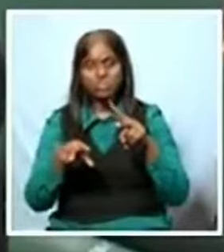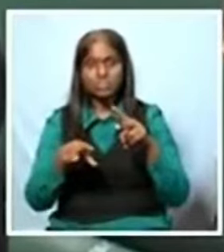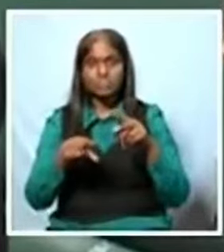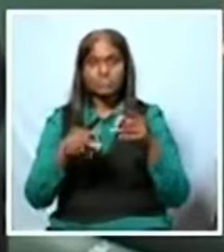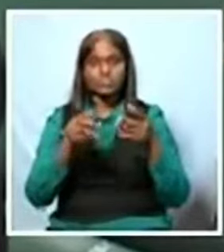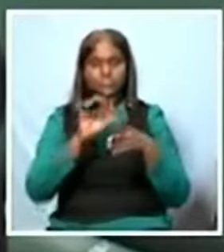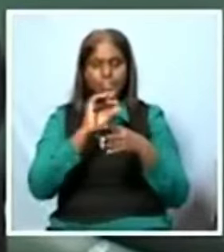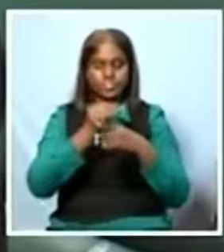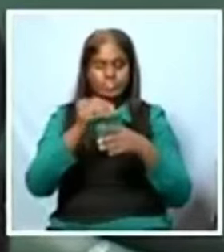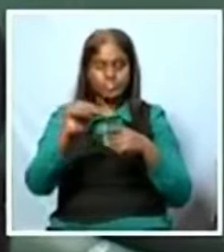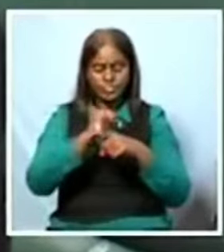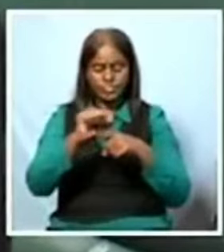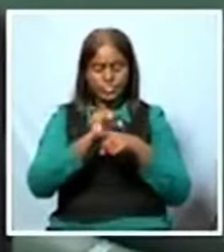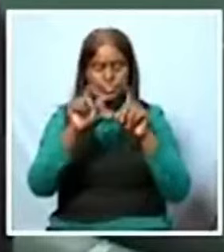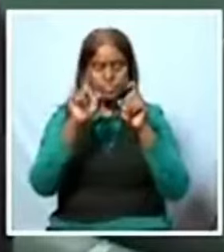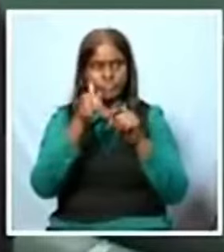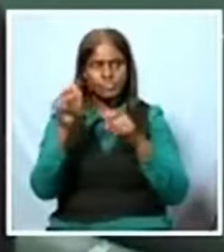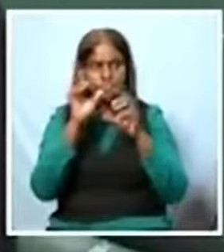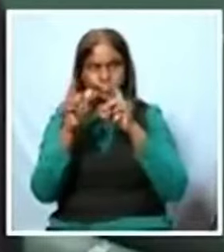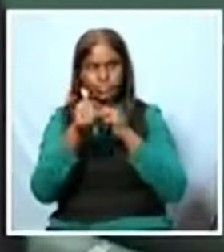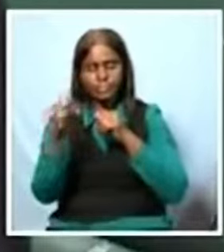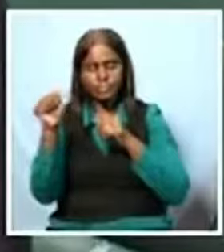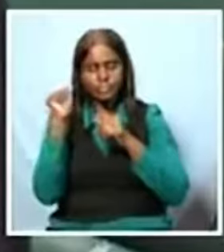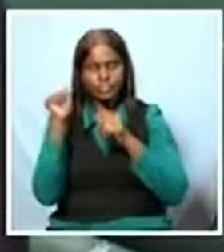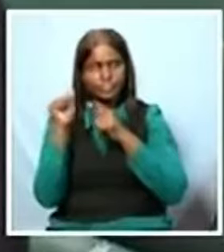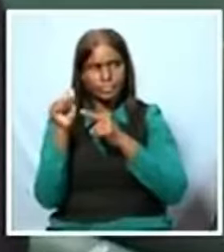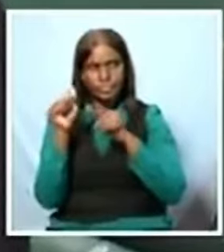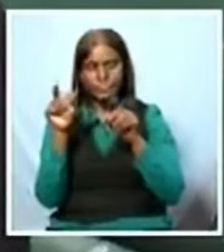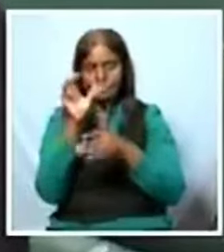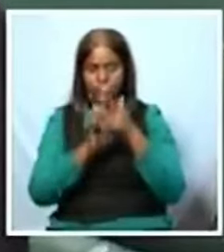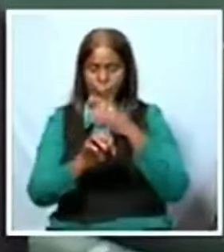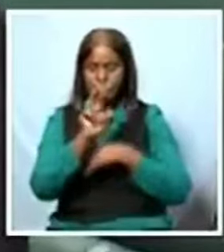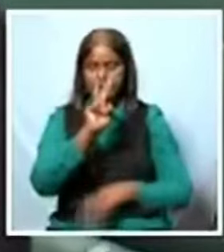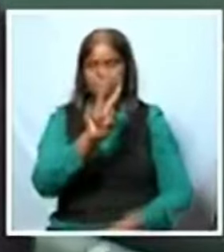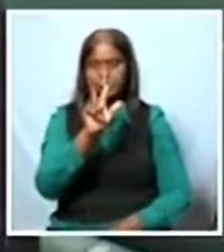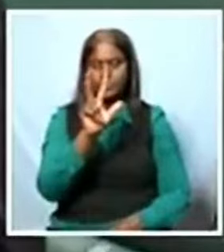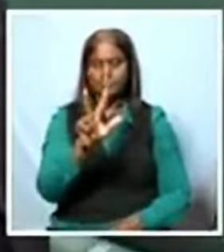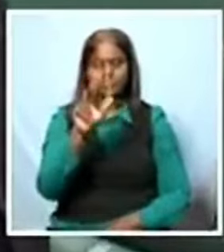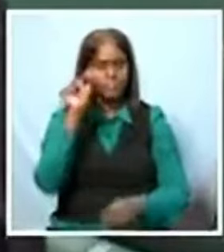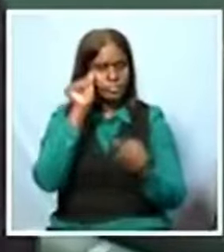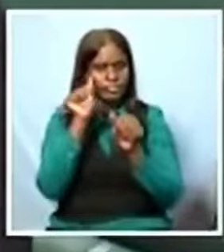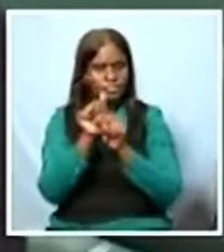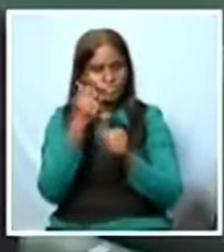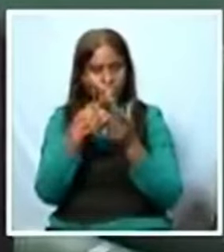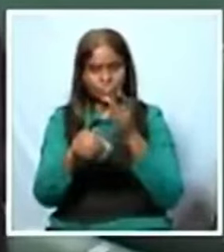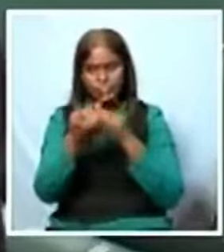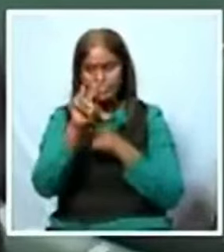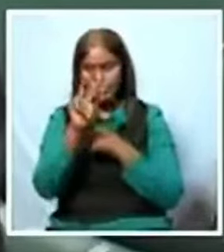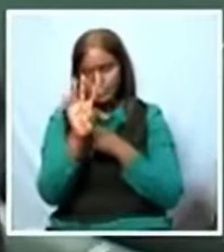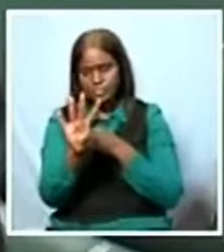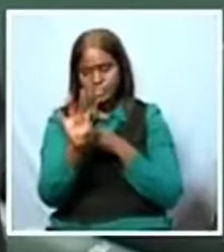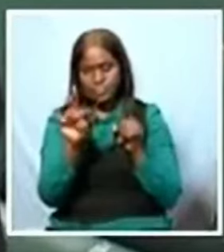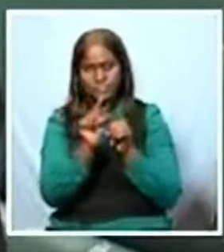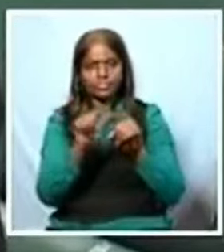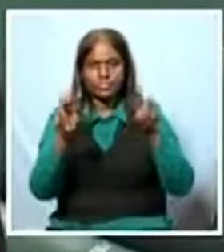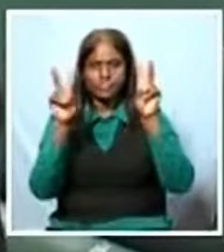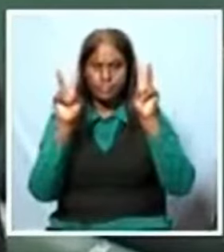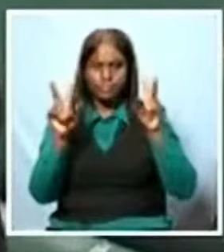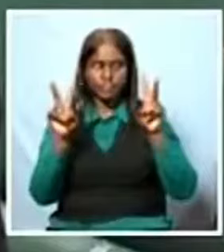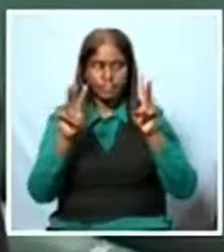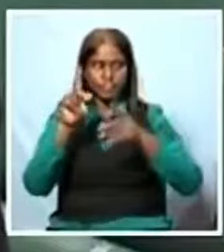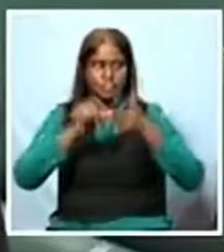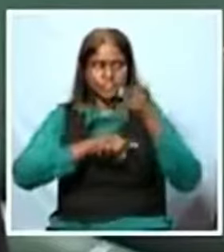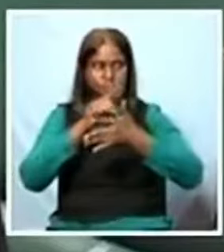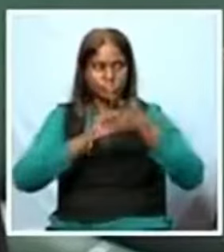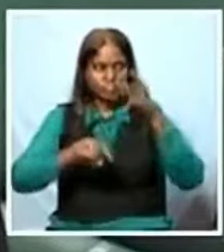or practicing certificate. Any debate and objection? Clause 23 is agreed to. Clause 24, surrender of